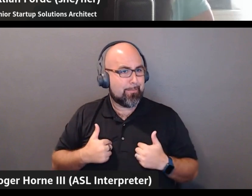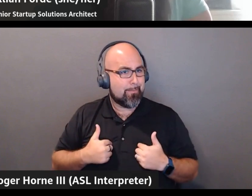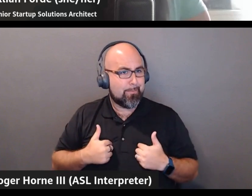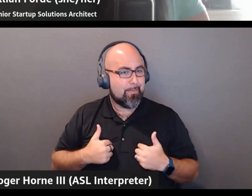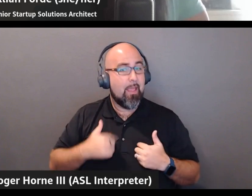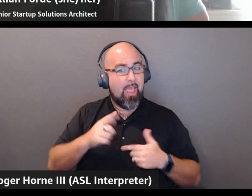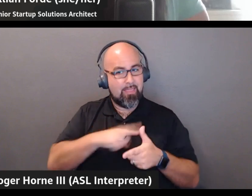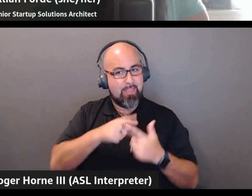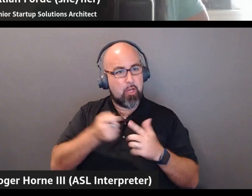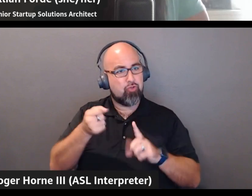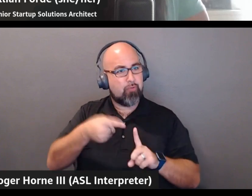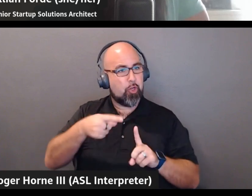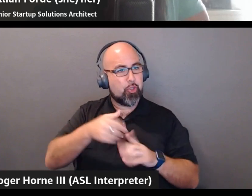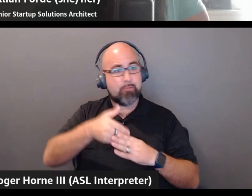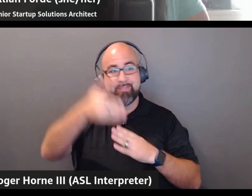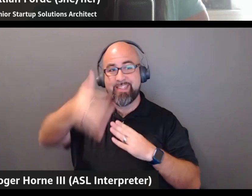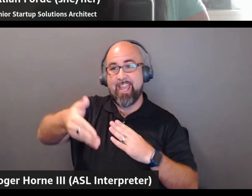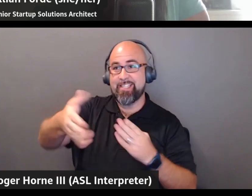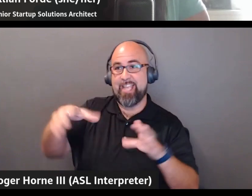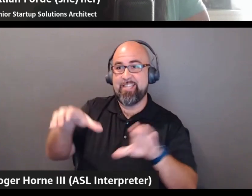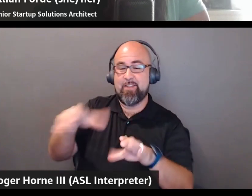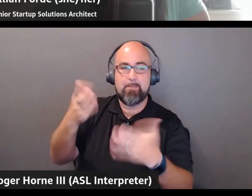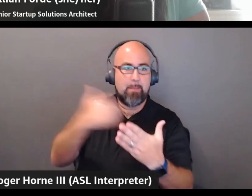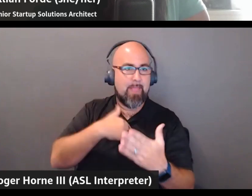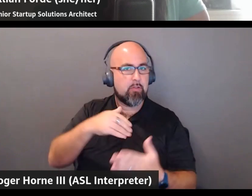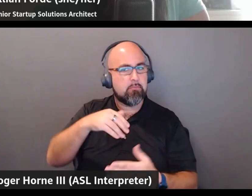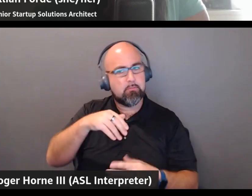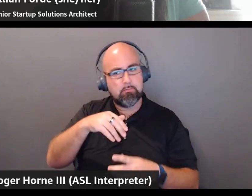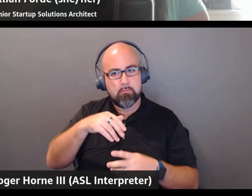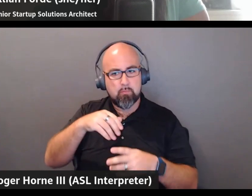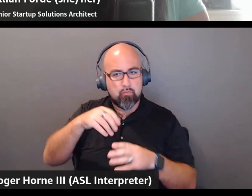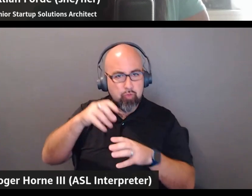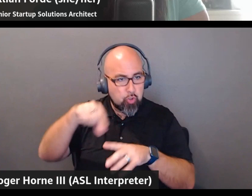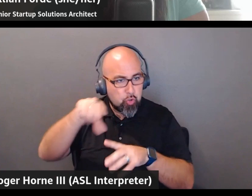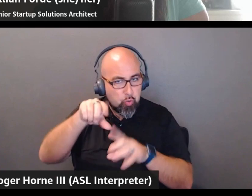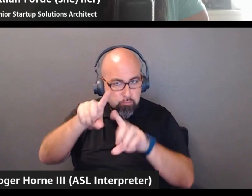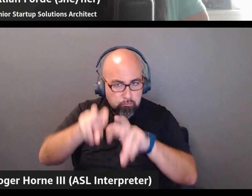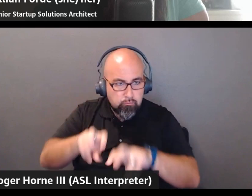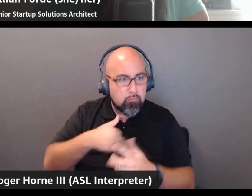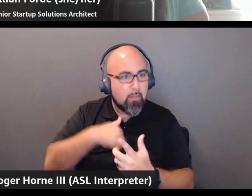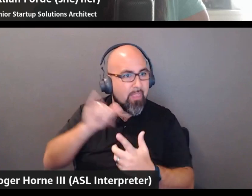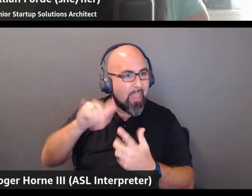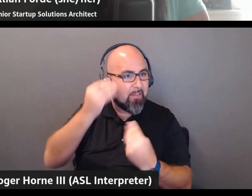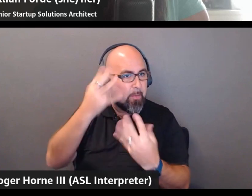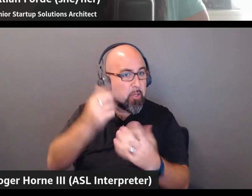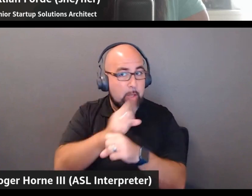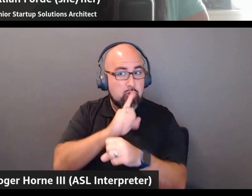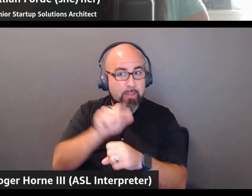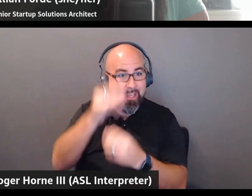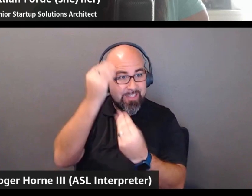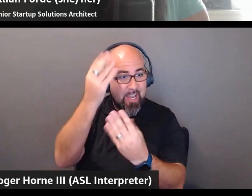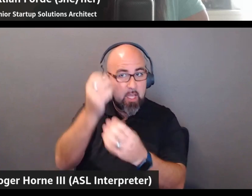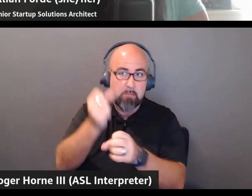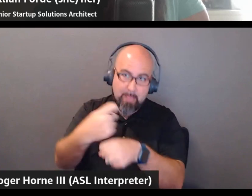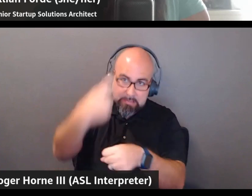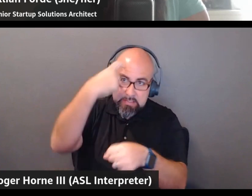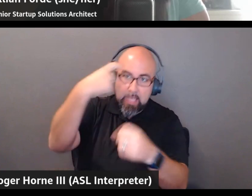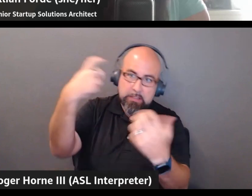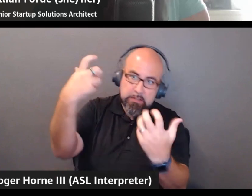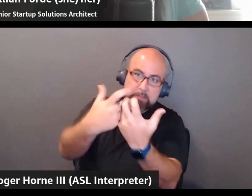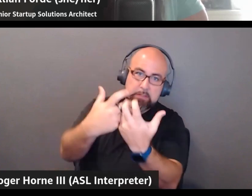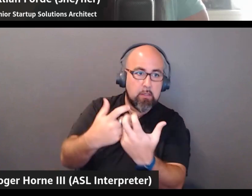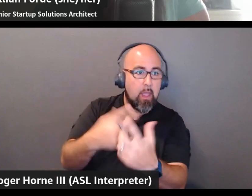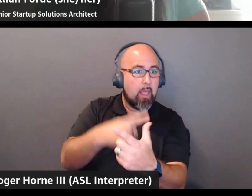next activity. Maybe the next activity is QCing that information to make sure that that data coming off makes sense, right? And then going to that